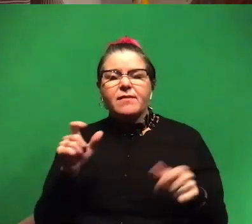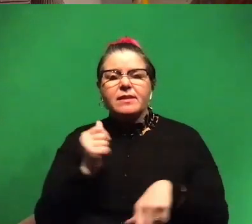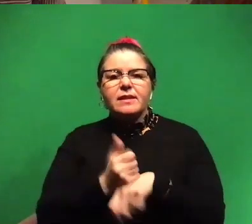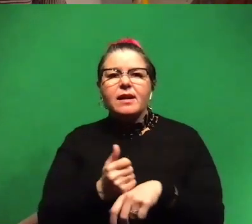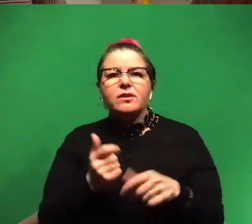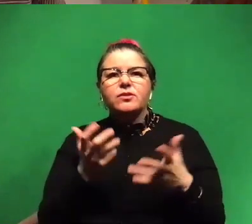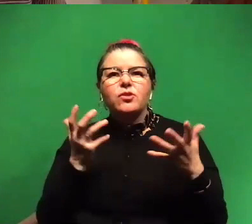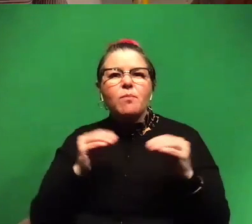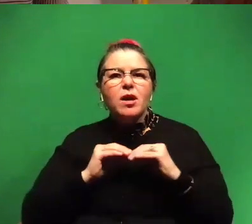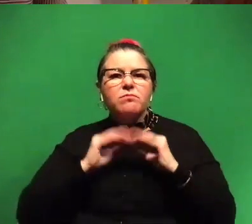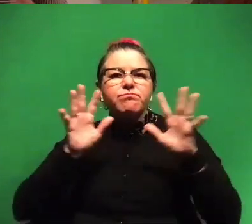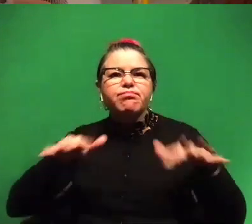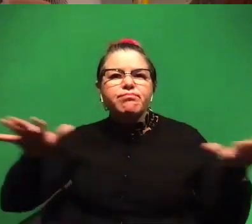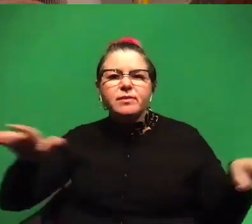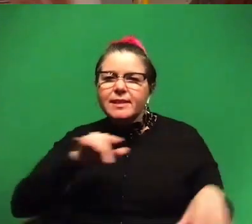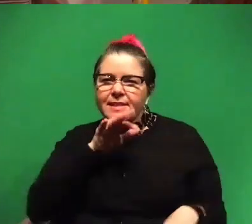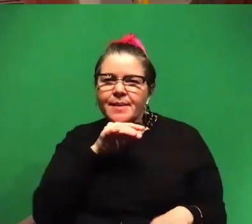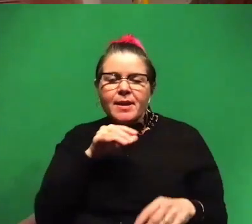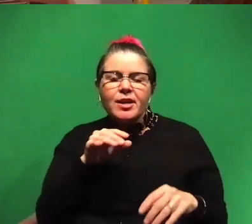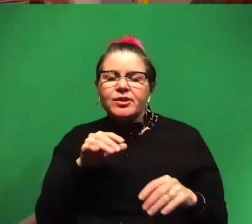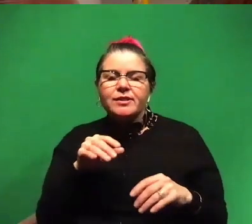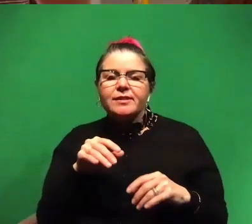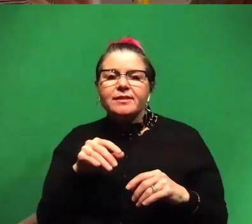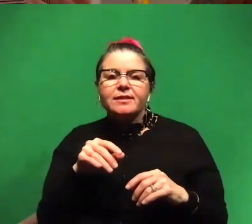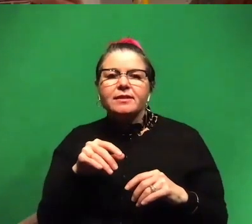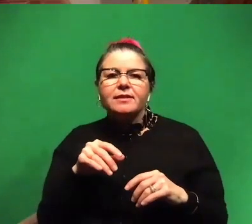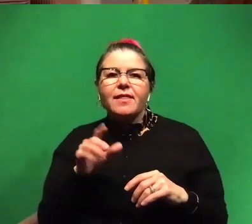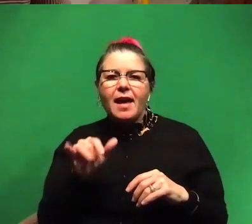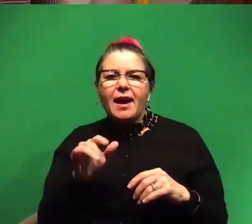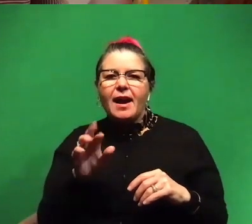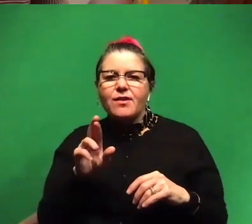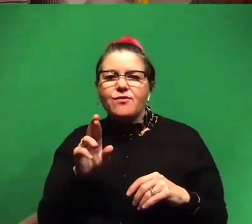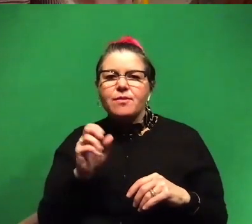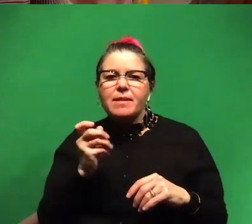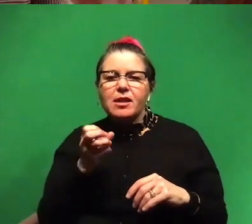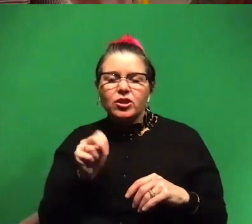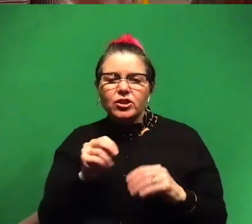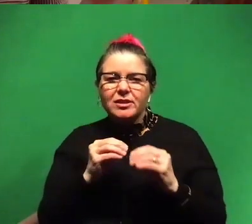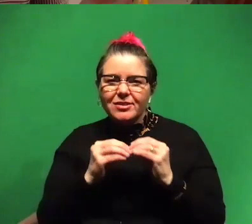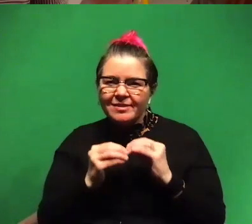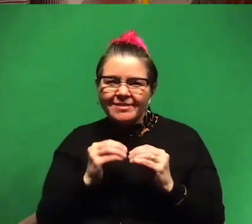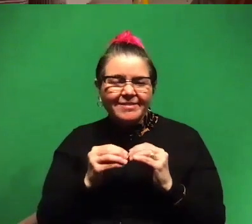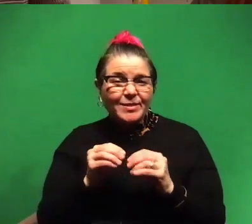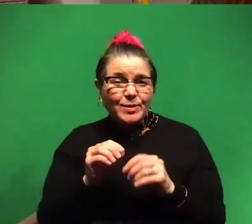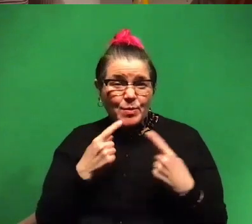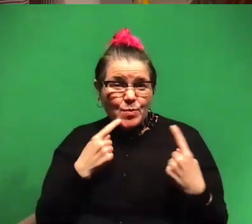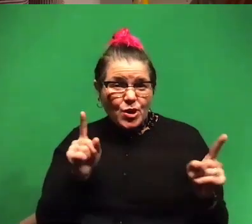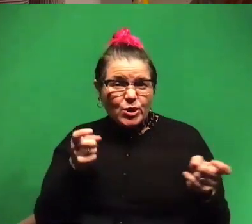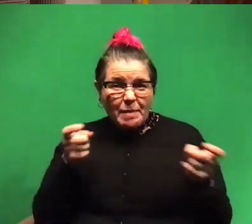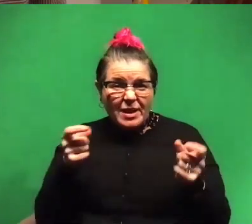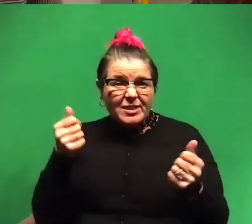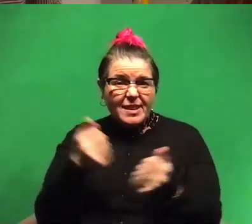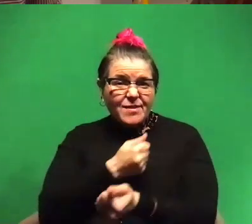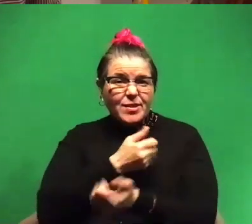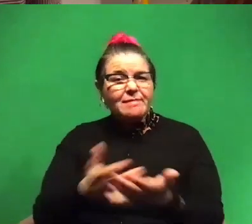much contamination, that kind of remediation might not work to manage everything.